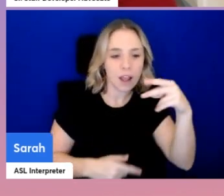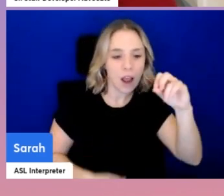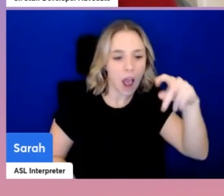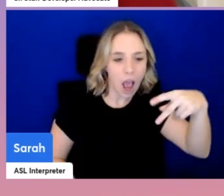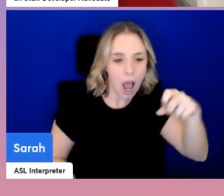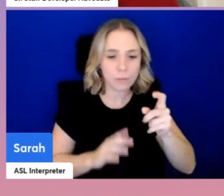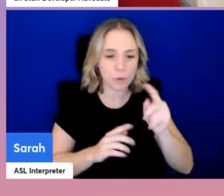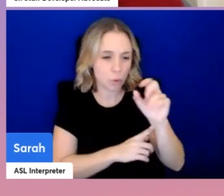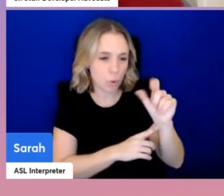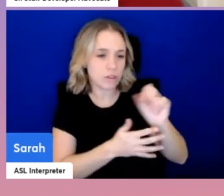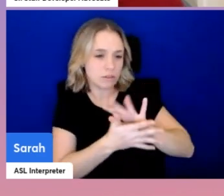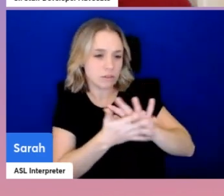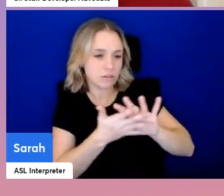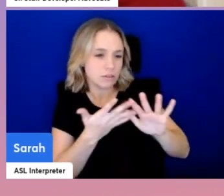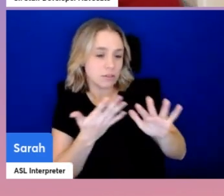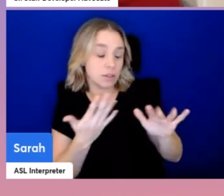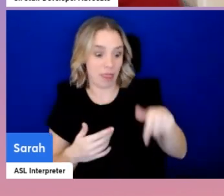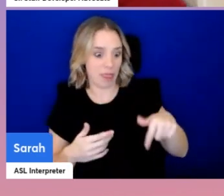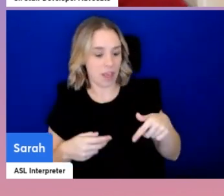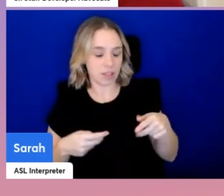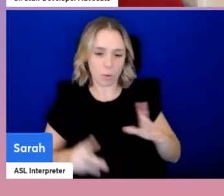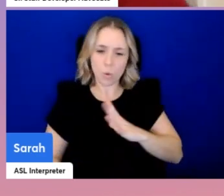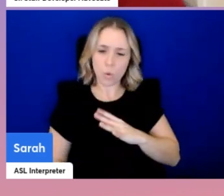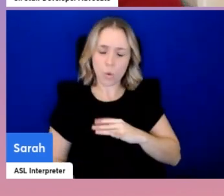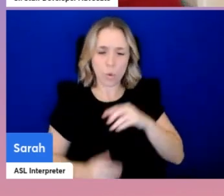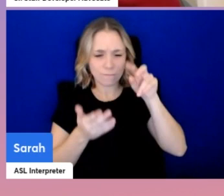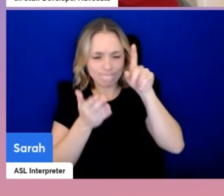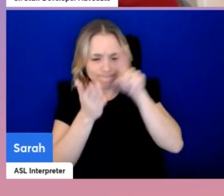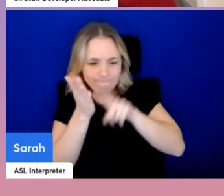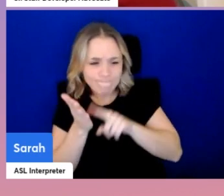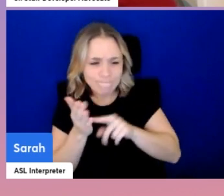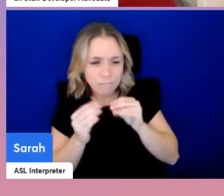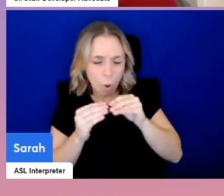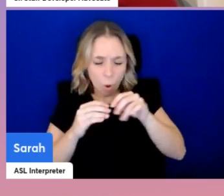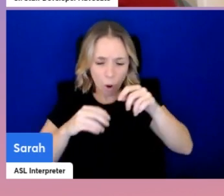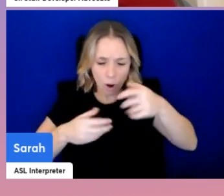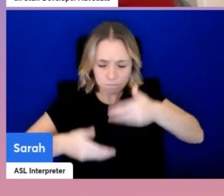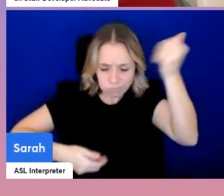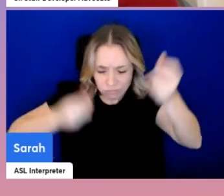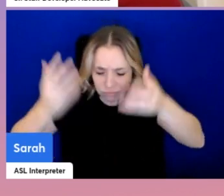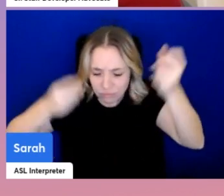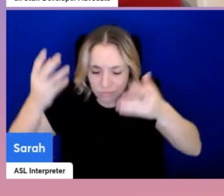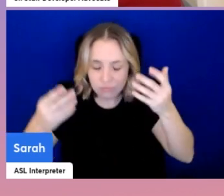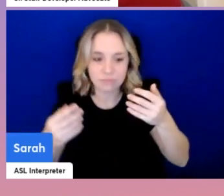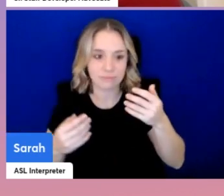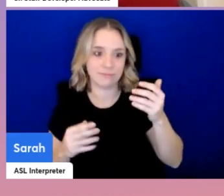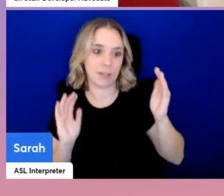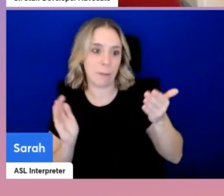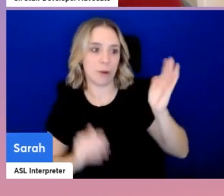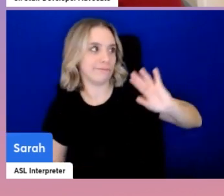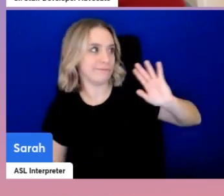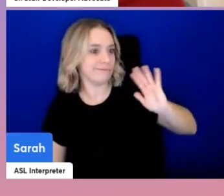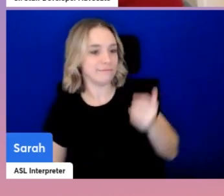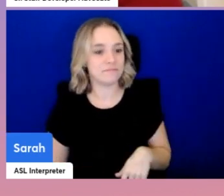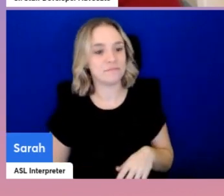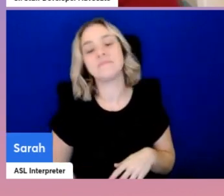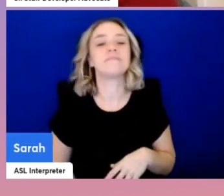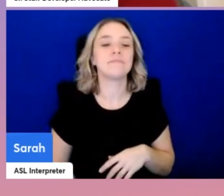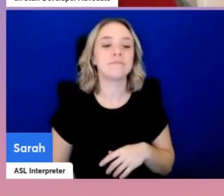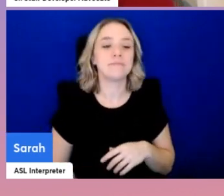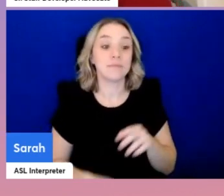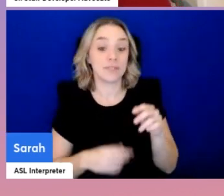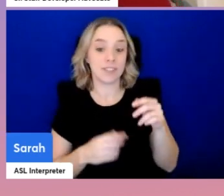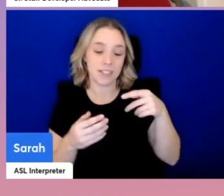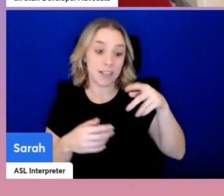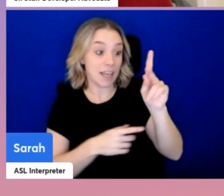the opportunity to dig a little bit deeper under the covers than I would have otherwise. Having to look through Kubernetes logs